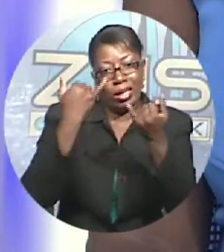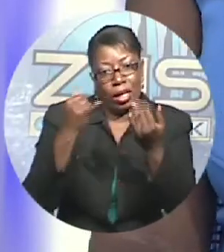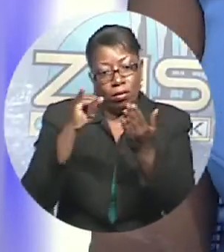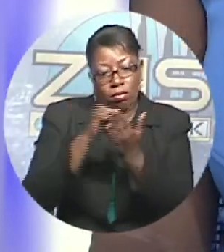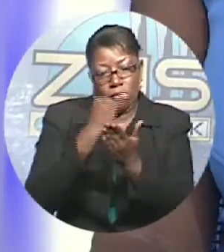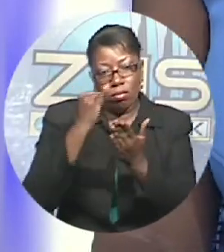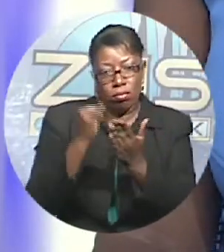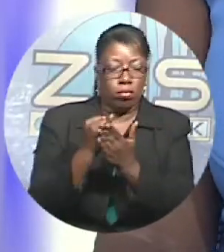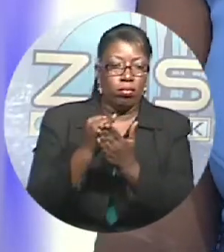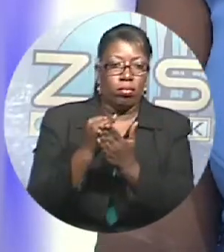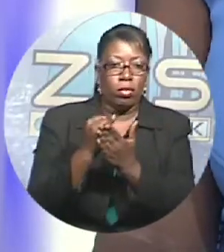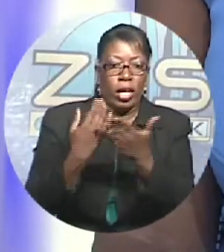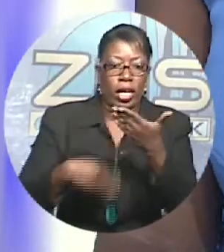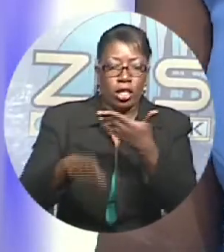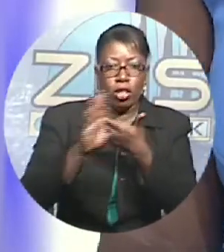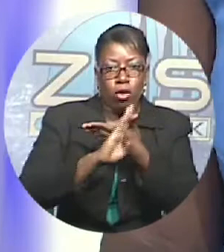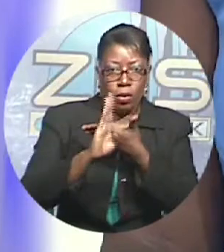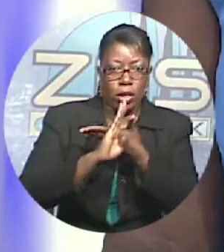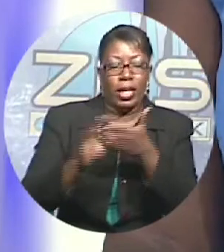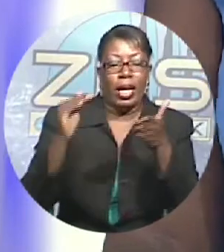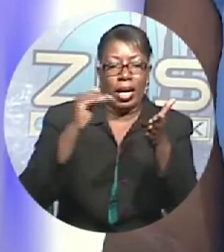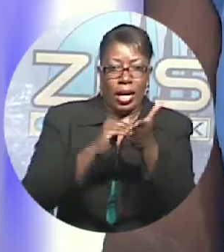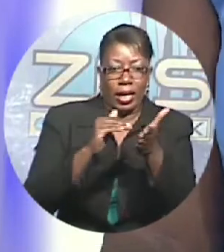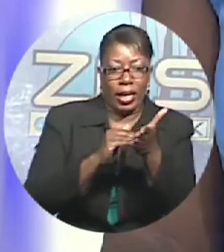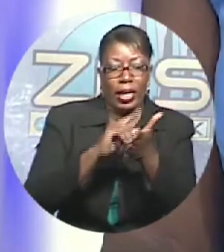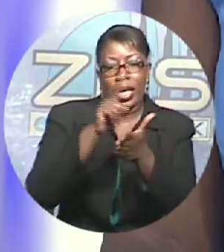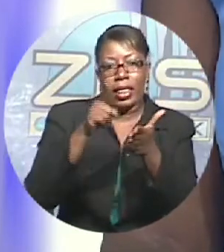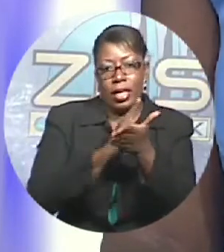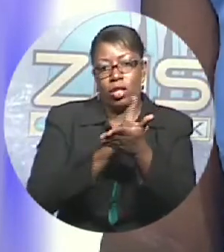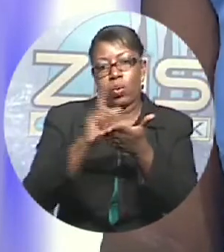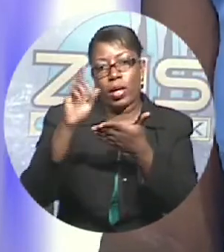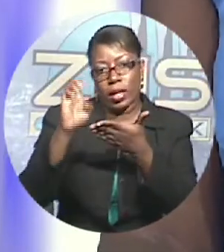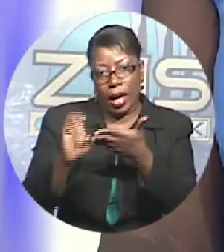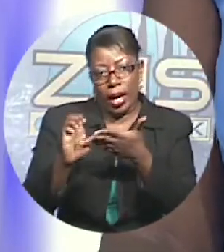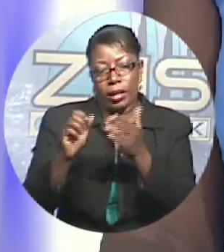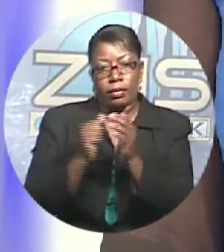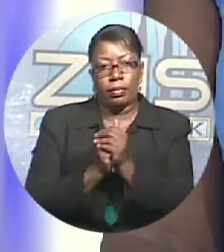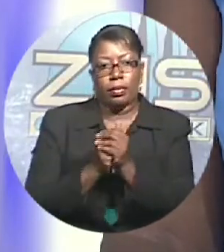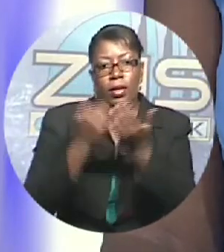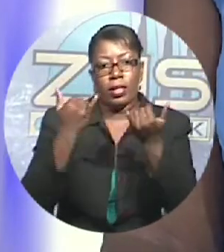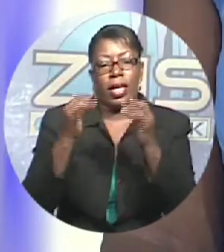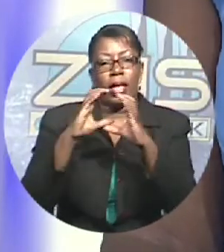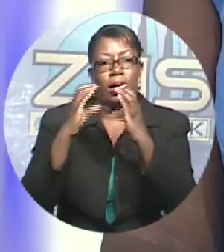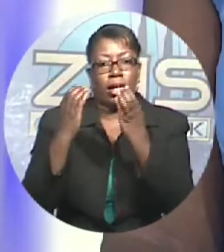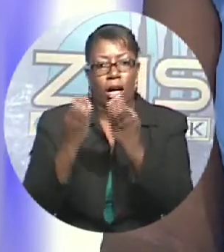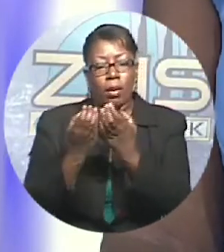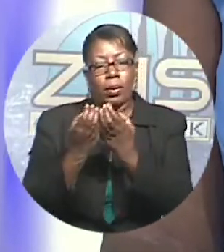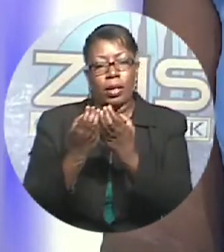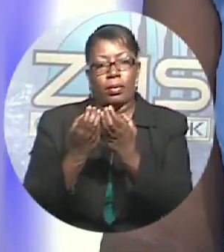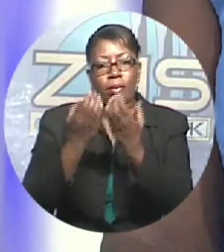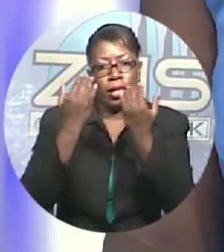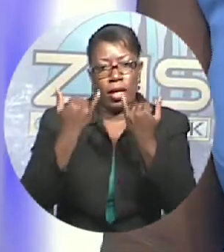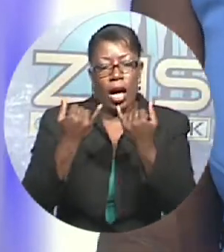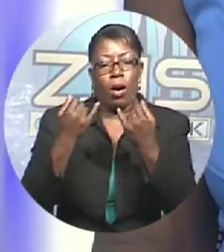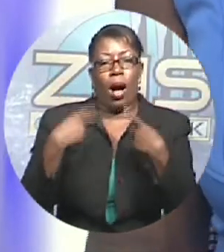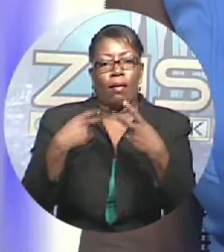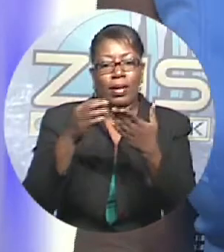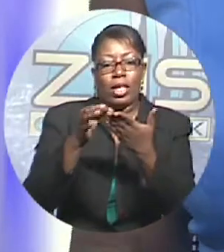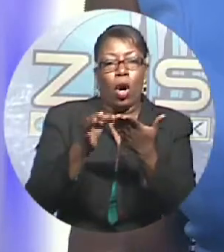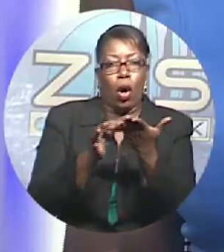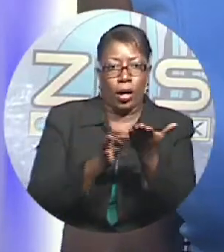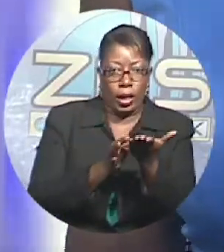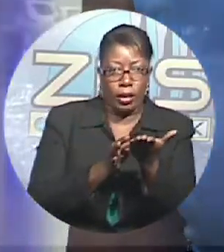service disruption this weekend. Candino Knowles spoke with a senior executive who says the company has now commissioned an audit of its